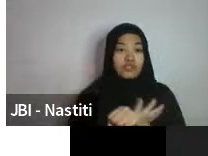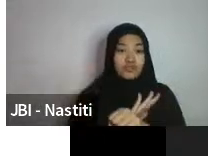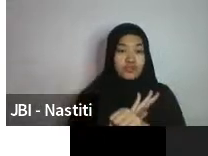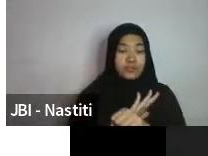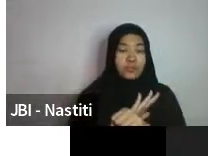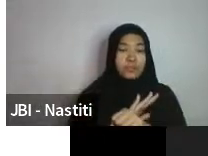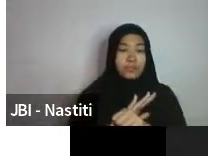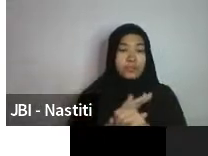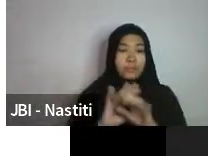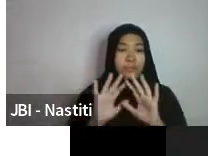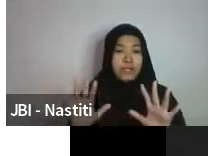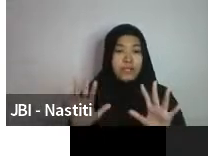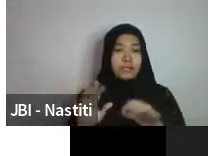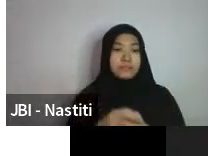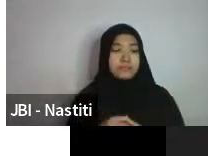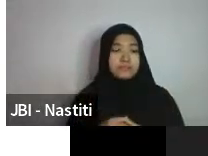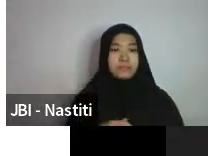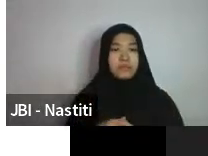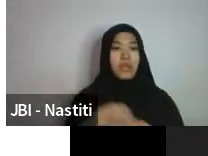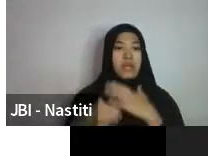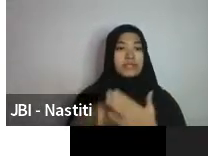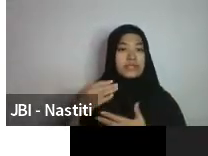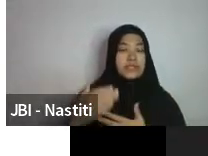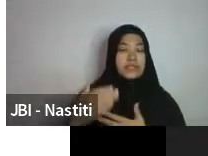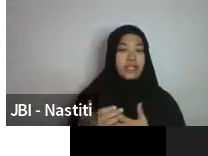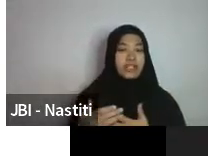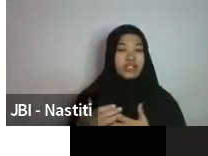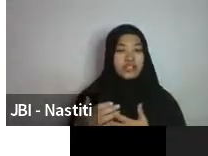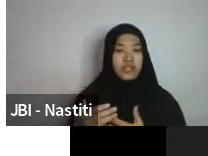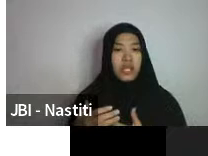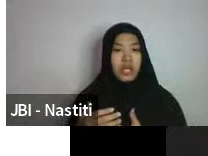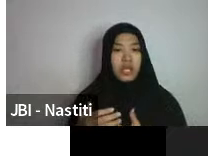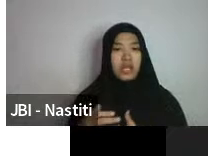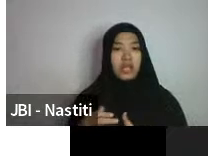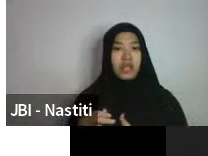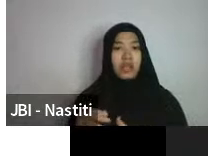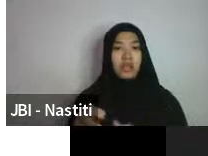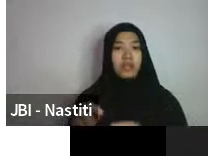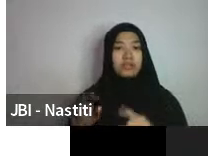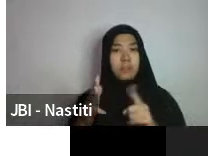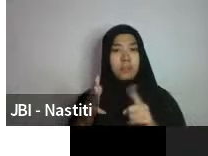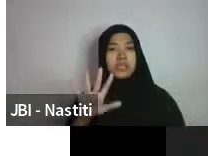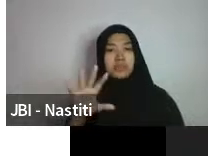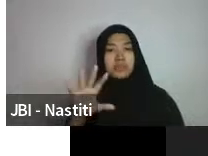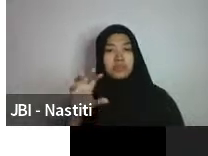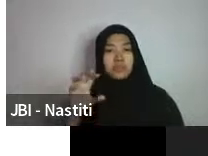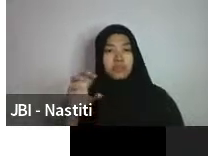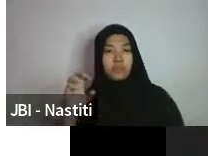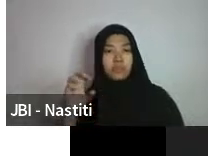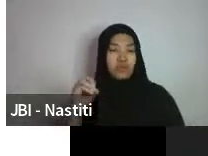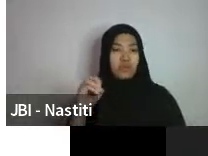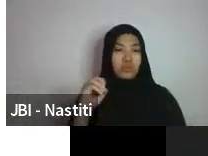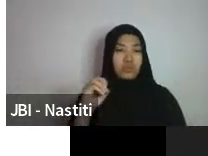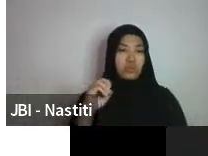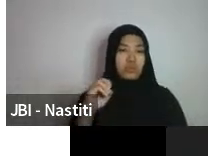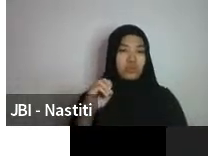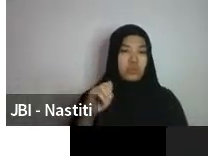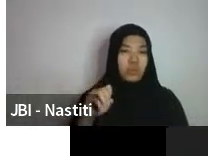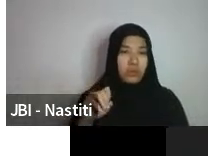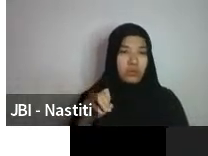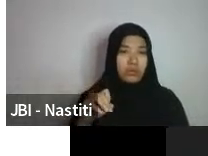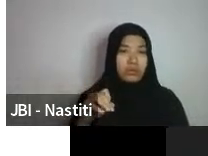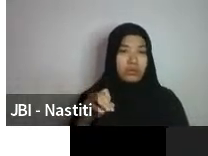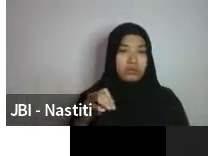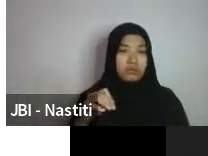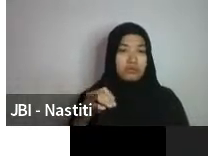things became quite dire, also because of the economic problems of independent Indonesia. In 1963, there were 32